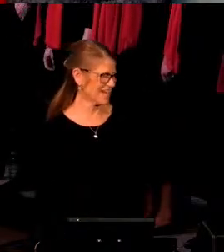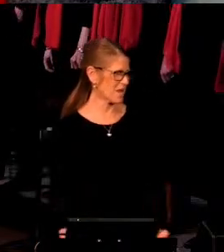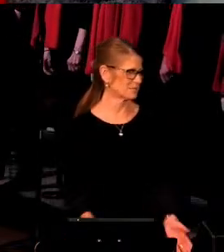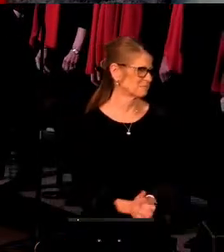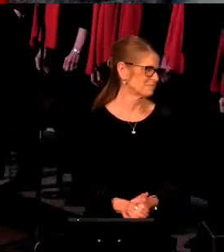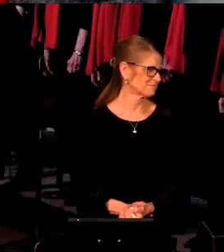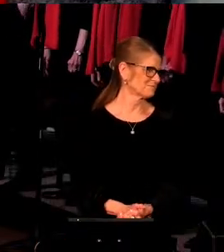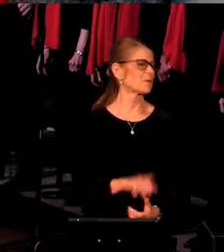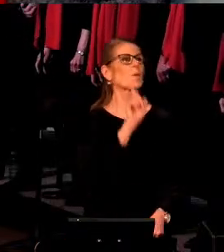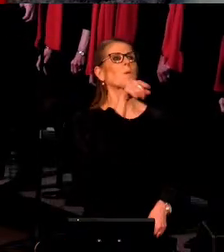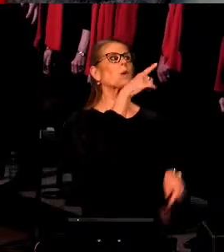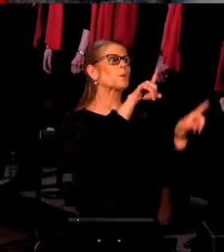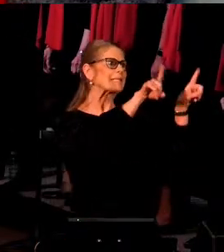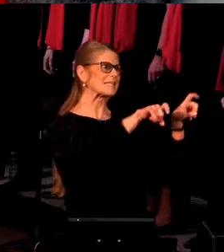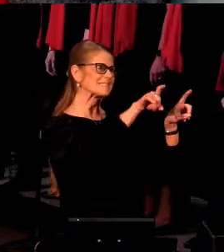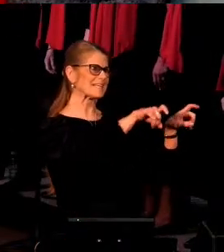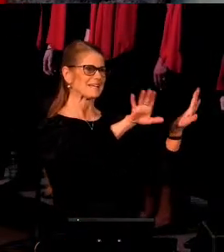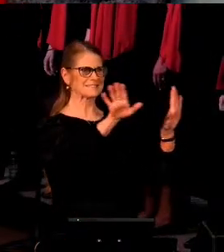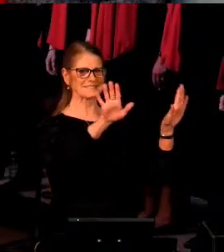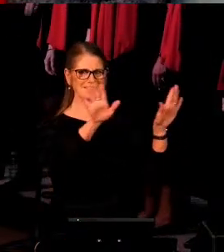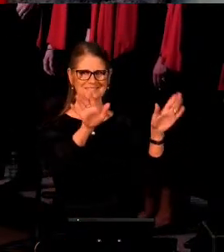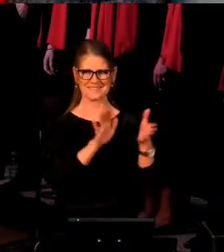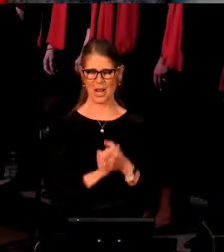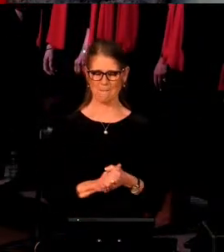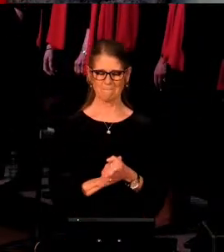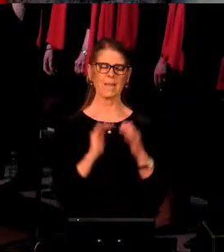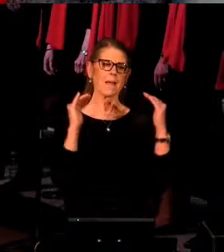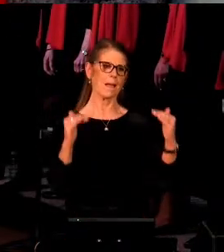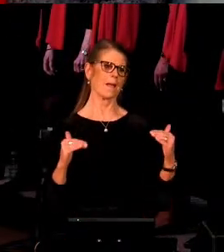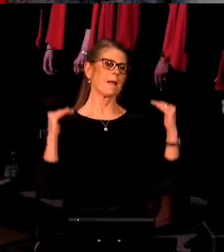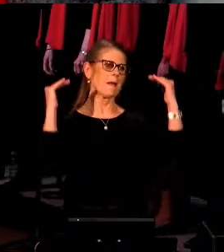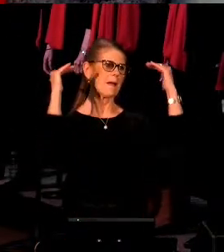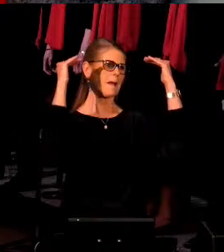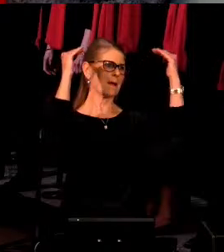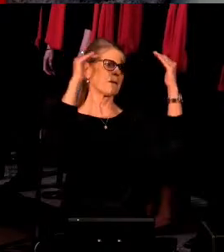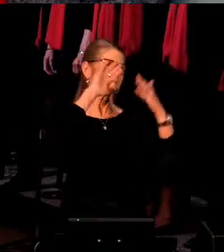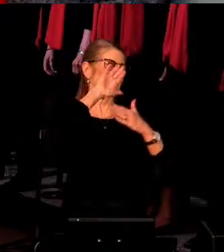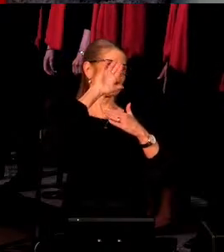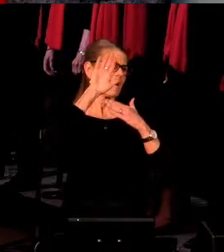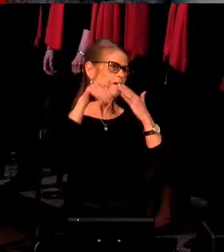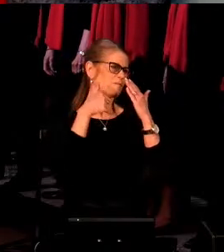It's only a test. It was only a test. Above all, ready?